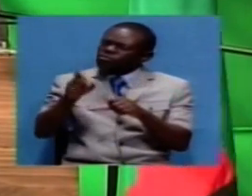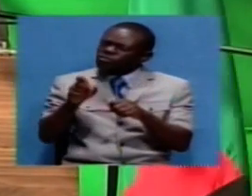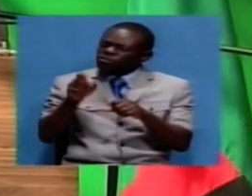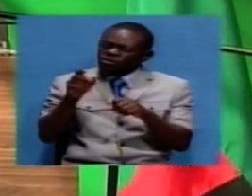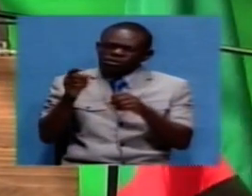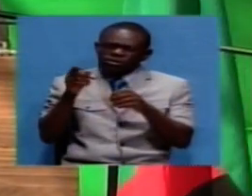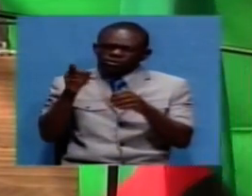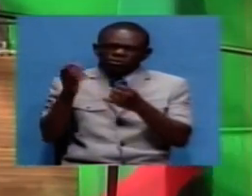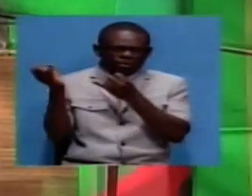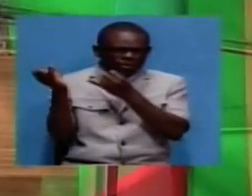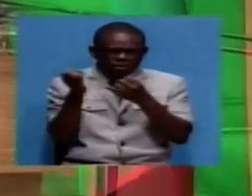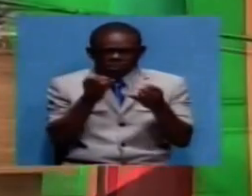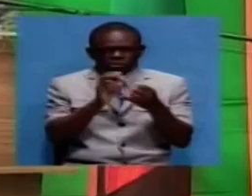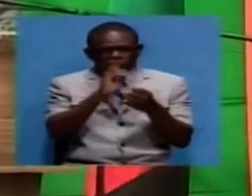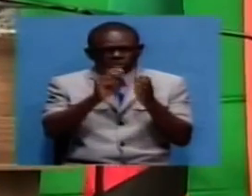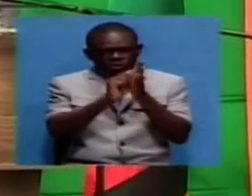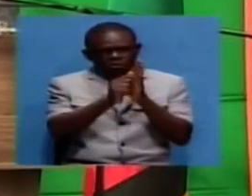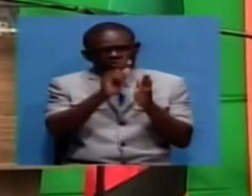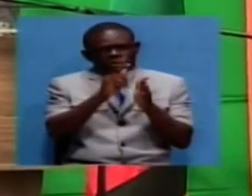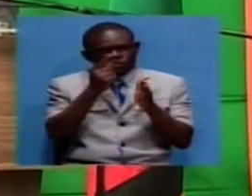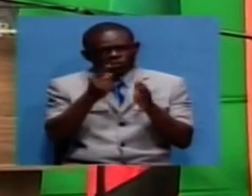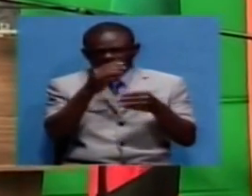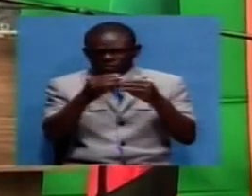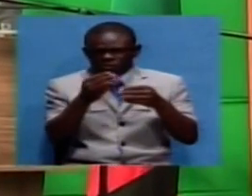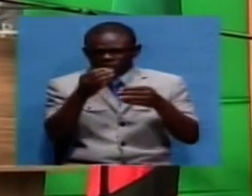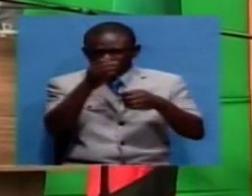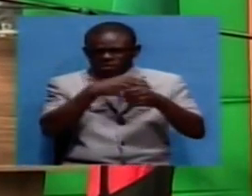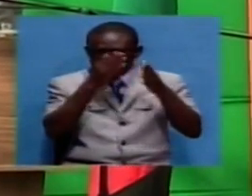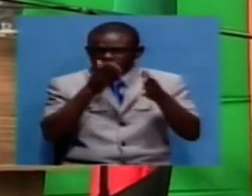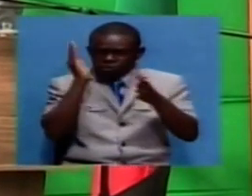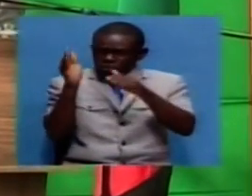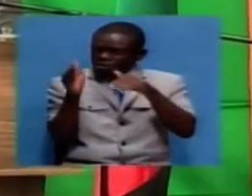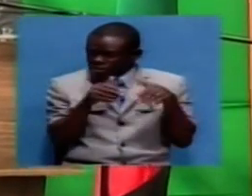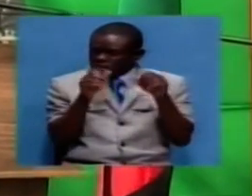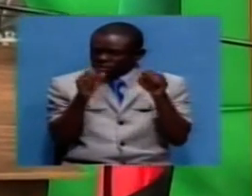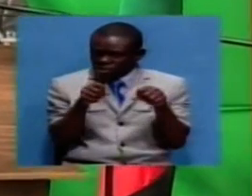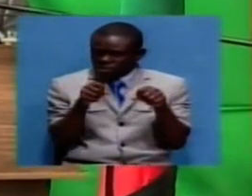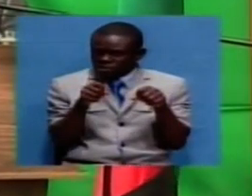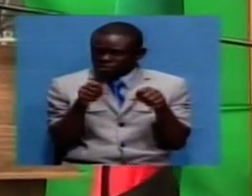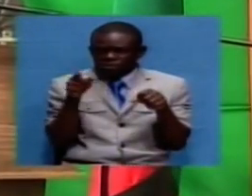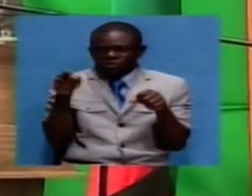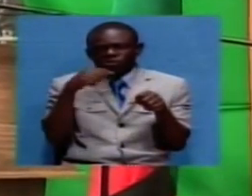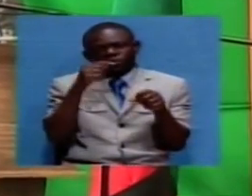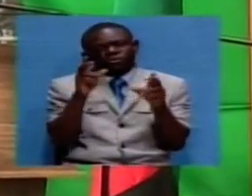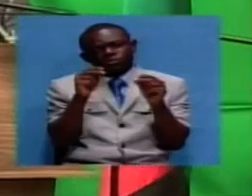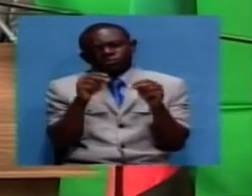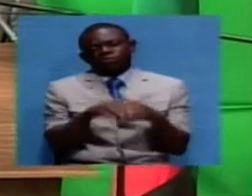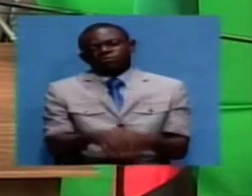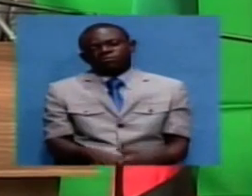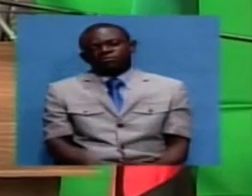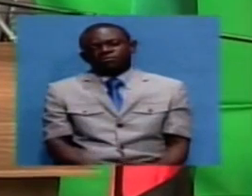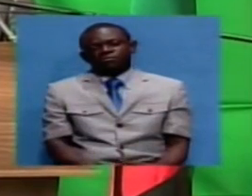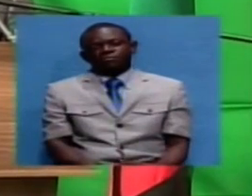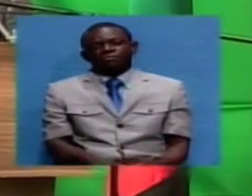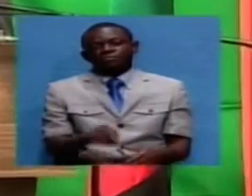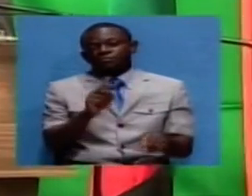economic expediency. It's a personal decision. If you're lending money to somebody and you know he won't pay back the money, you don't lend him the money.